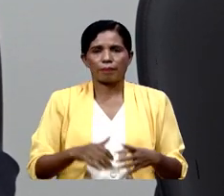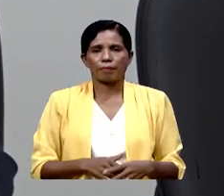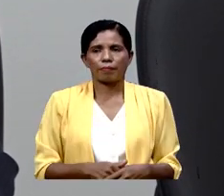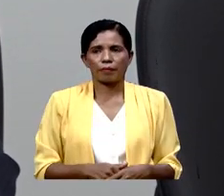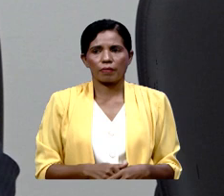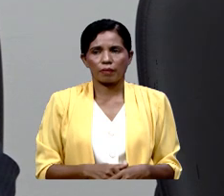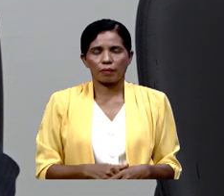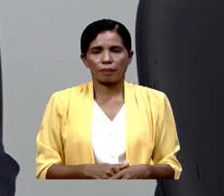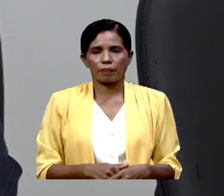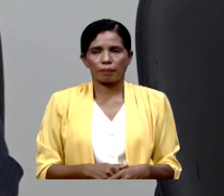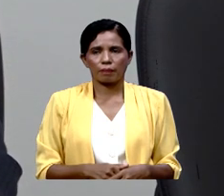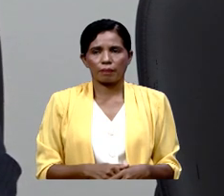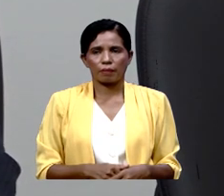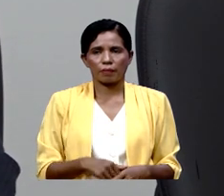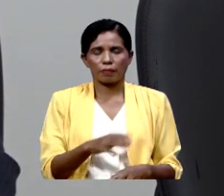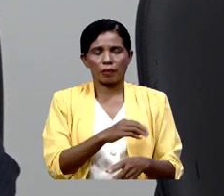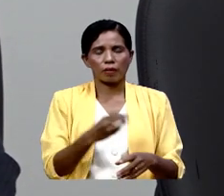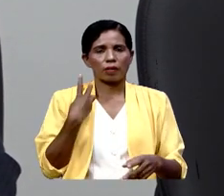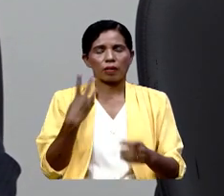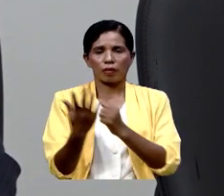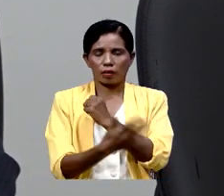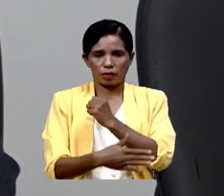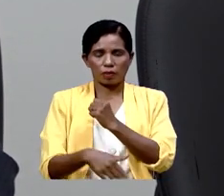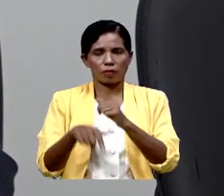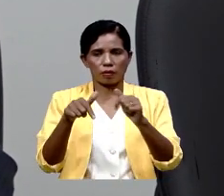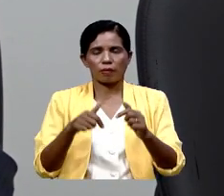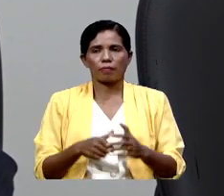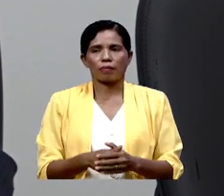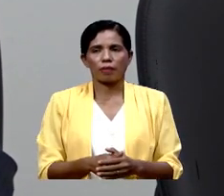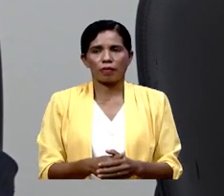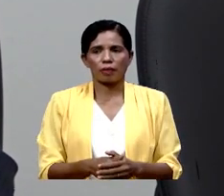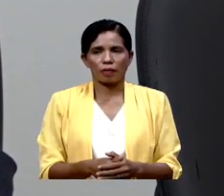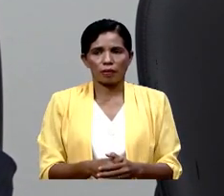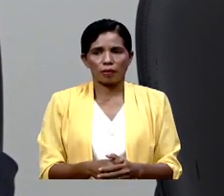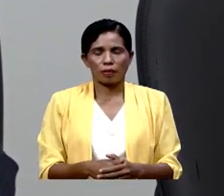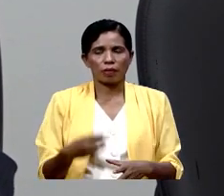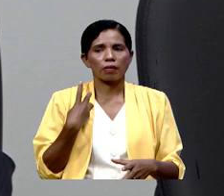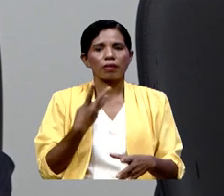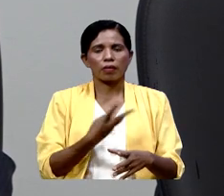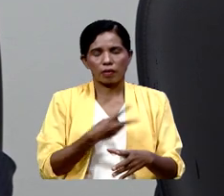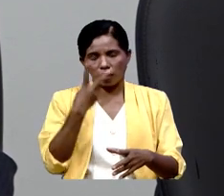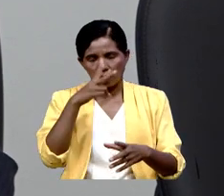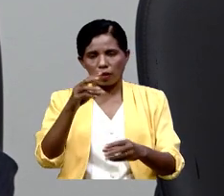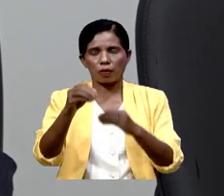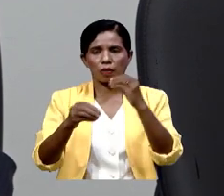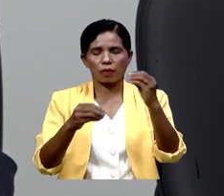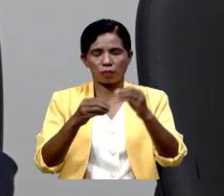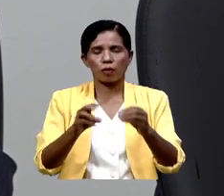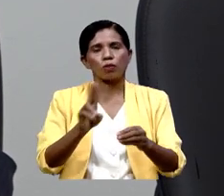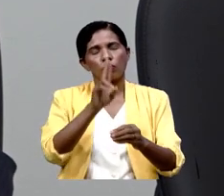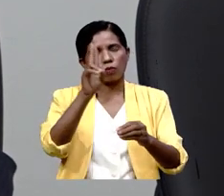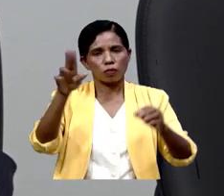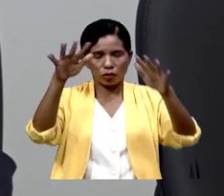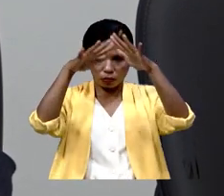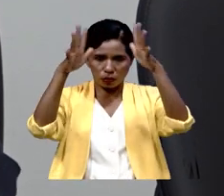be on vector control. Effort should be on reducing the mosquito breeding